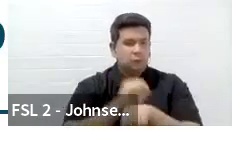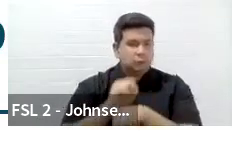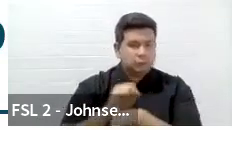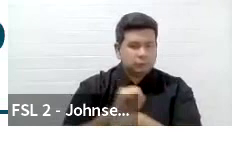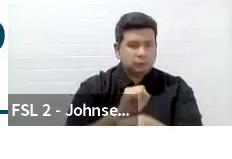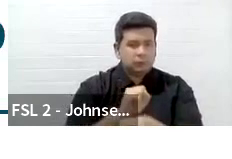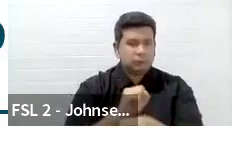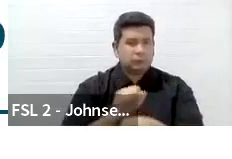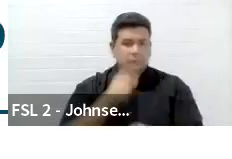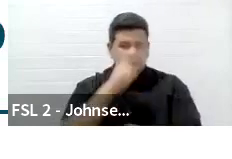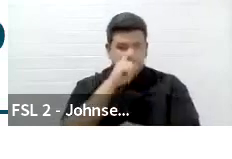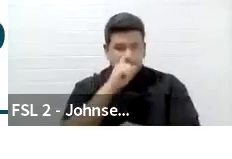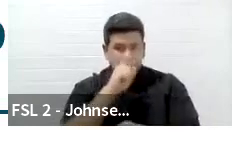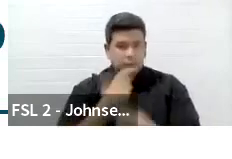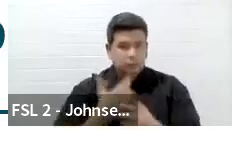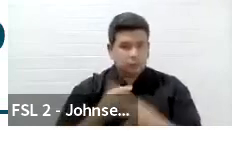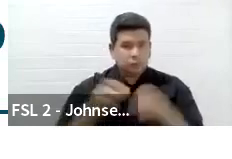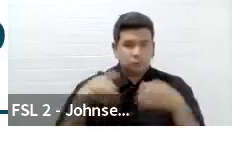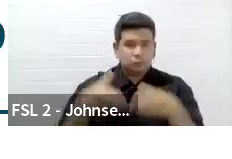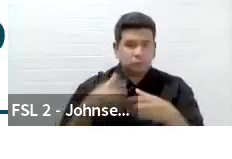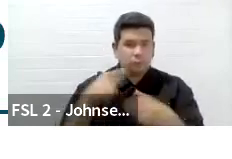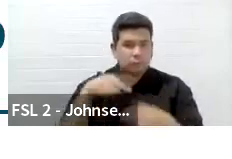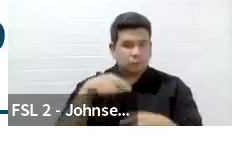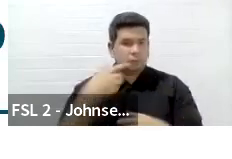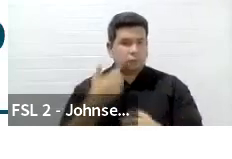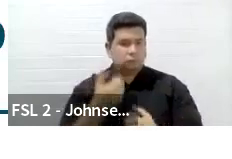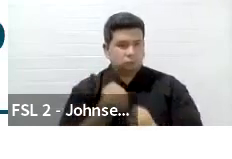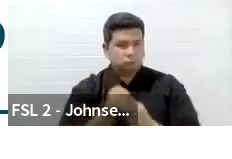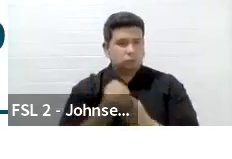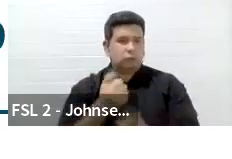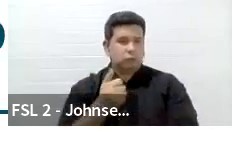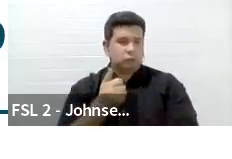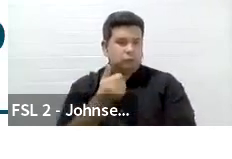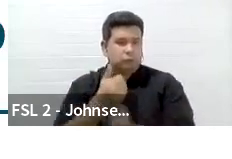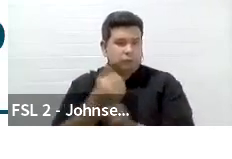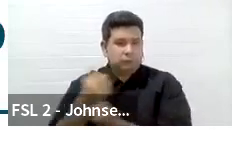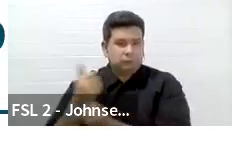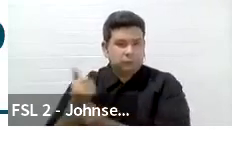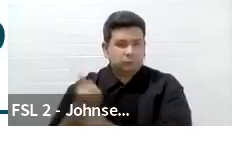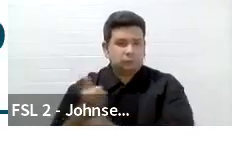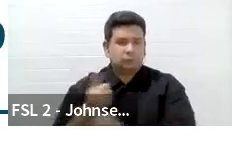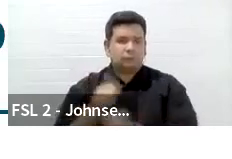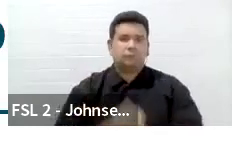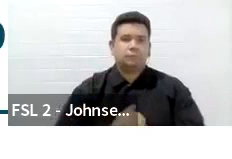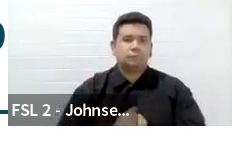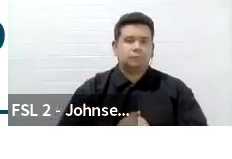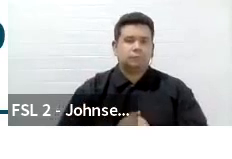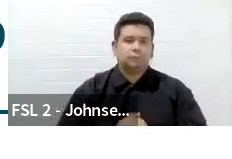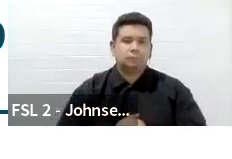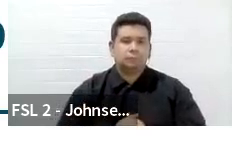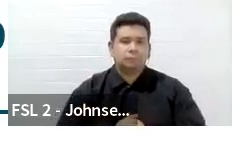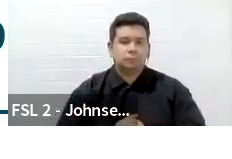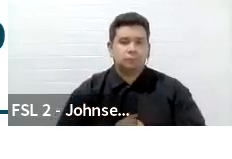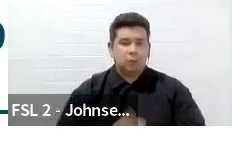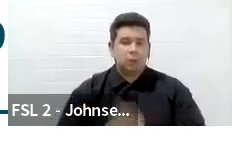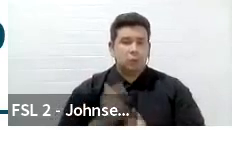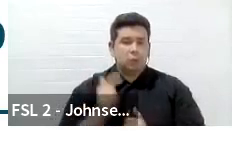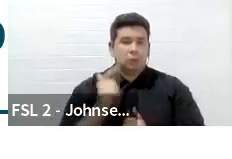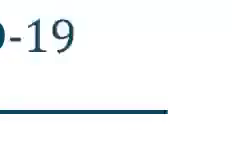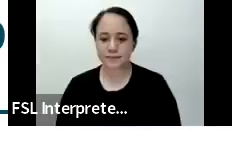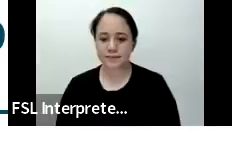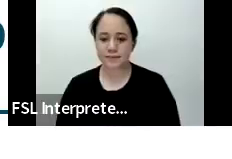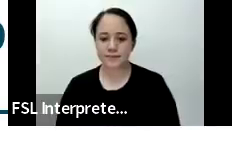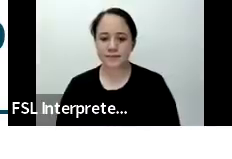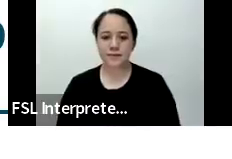to ensure their productivity to support themselves and the dependent ages. 20 years forward, the